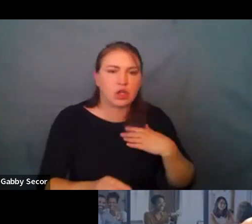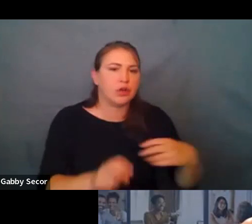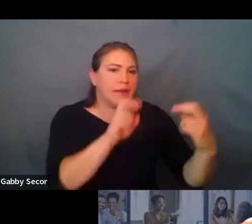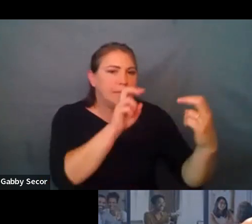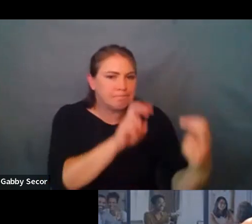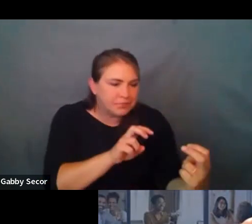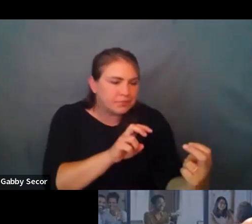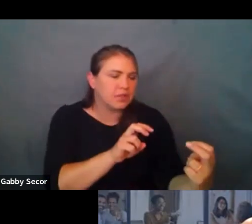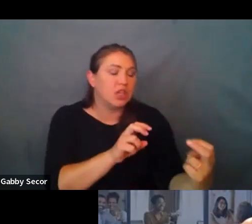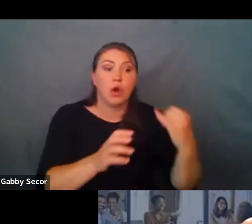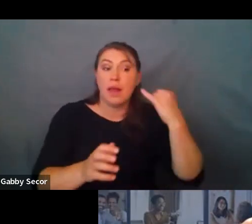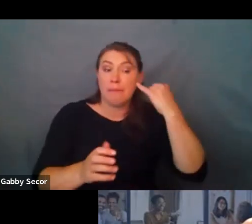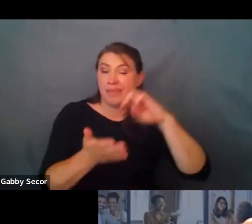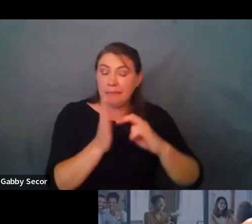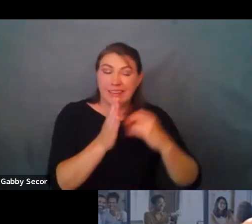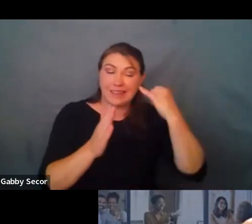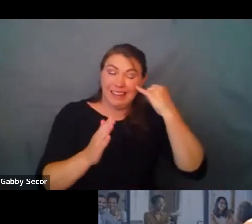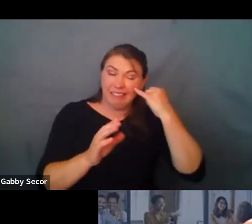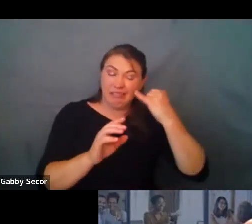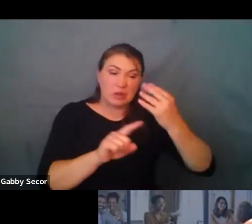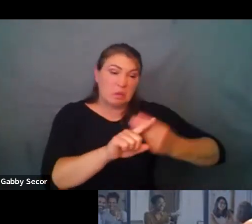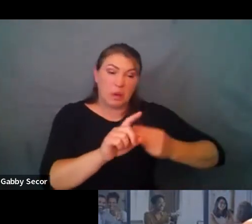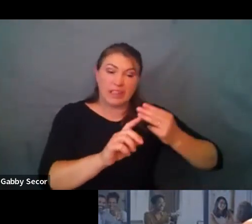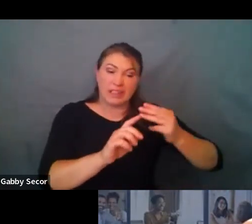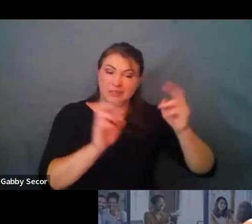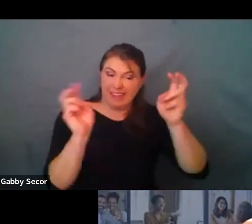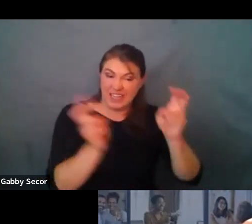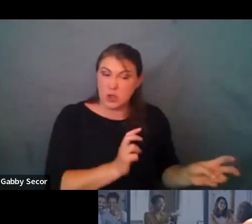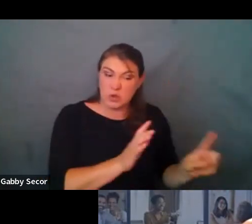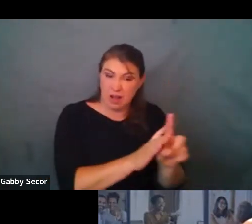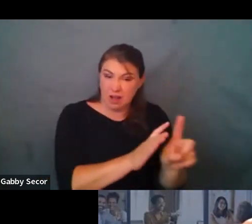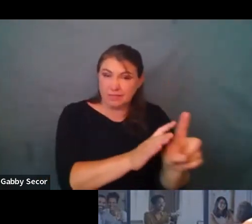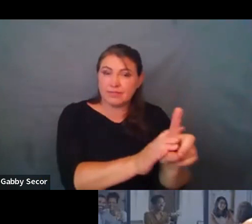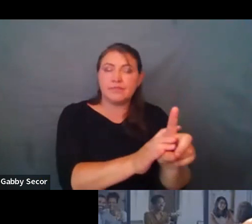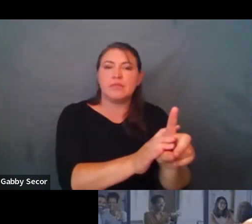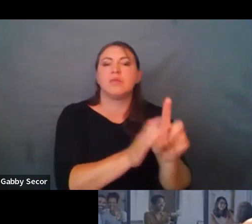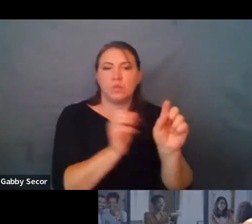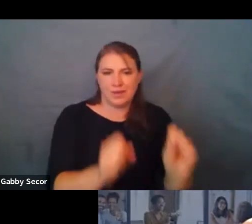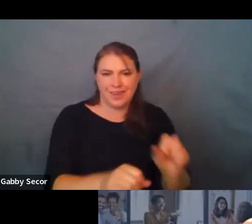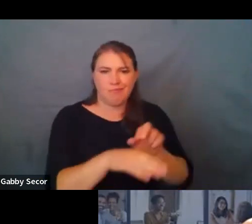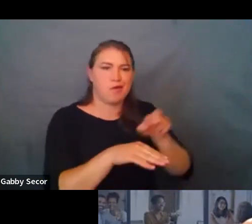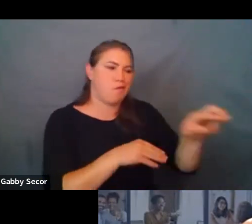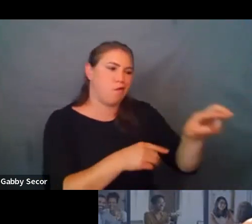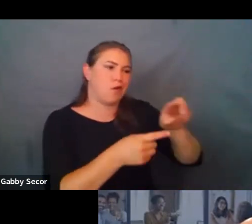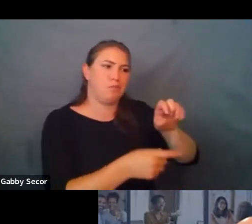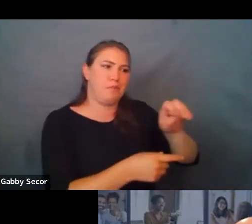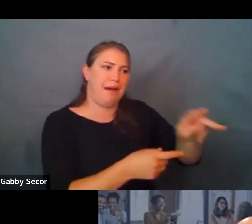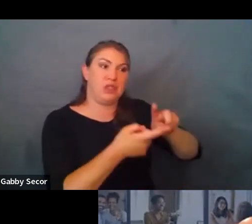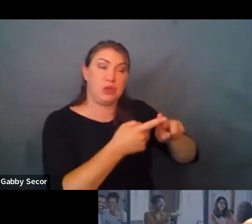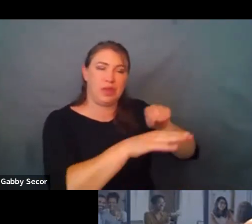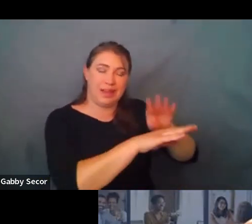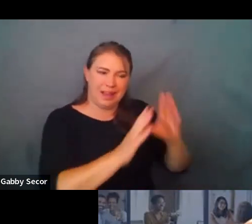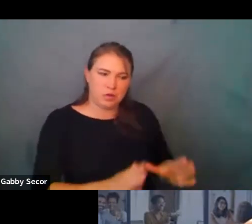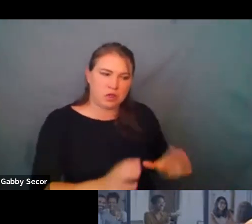so that if there are issues with their mortgage going forward, they can refer the person back. So I think that this means a lot to our industry,